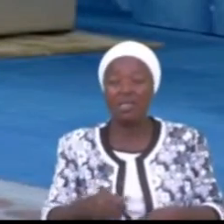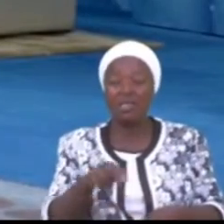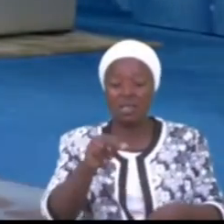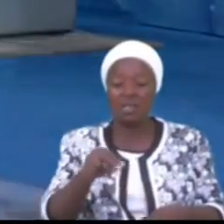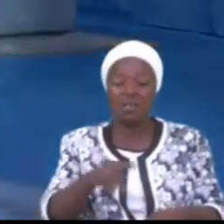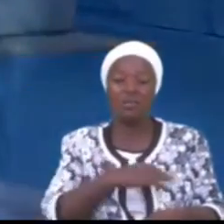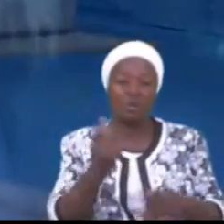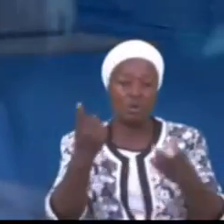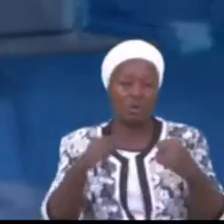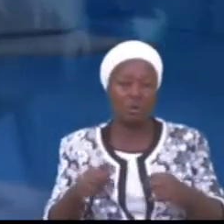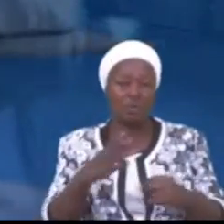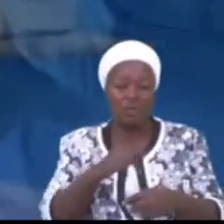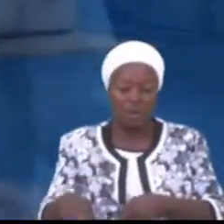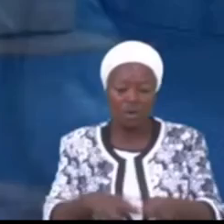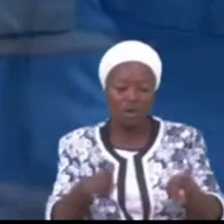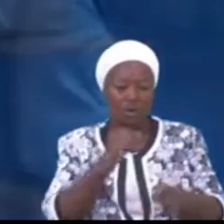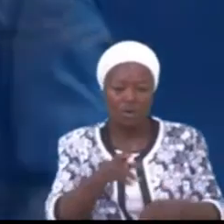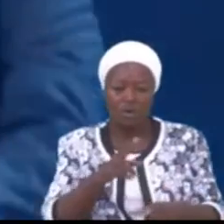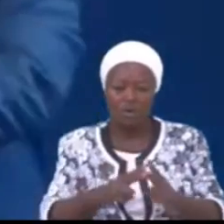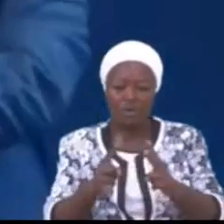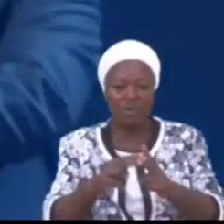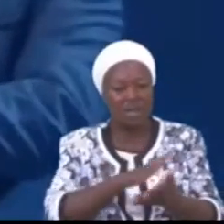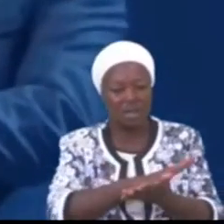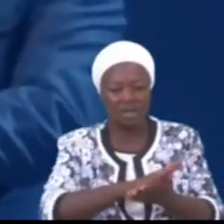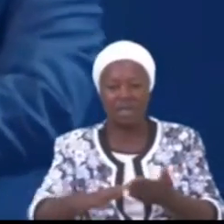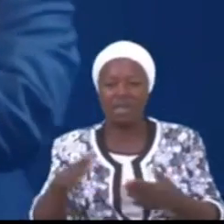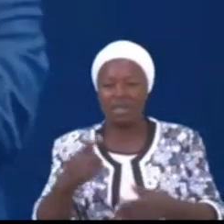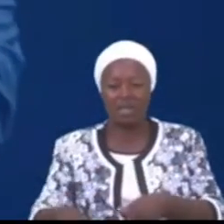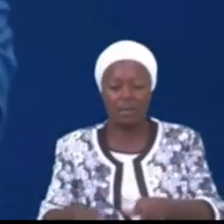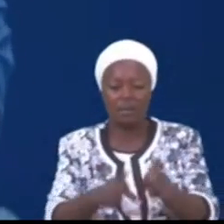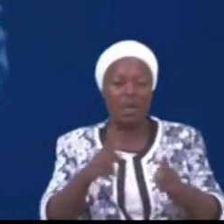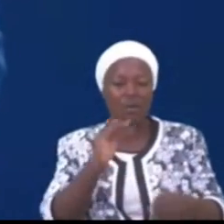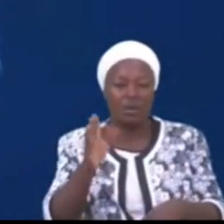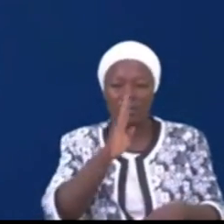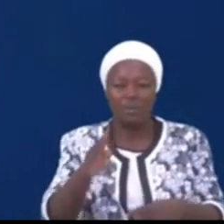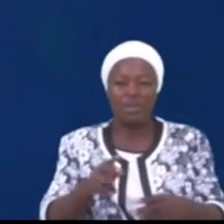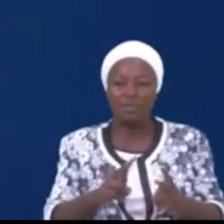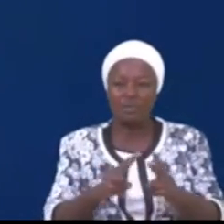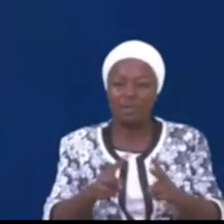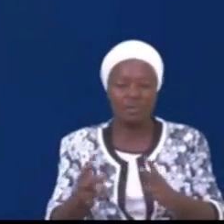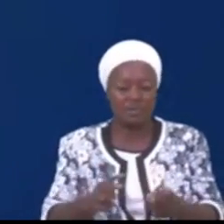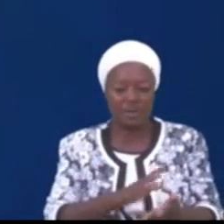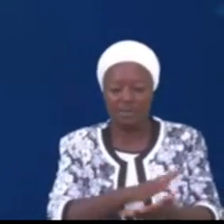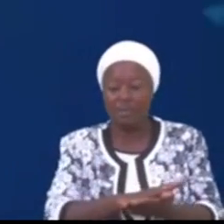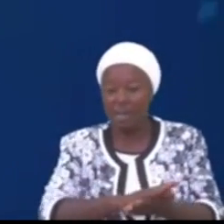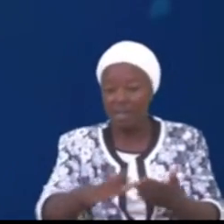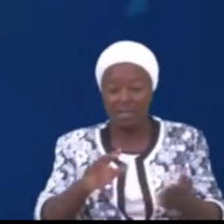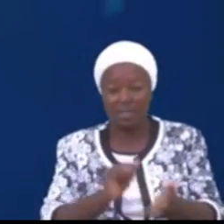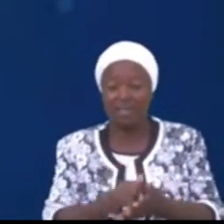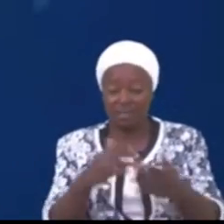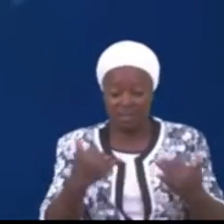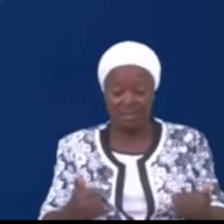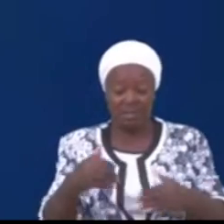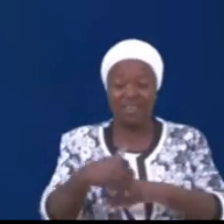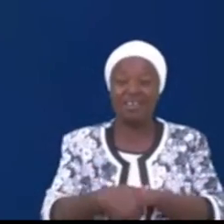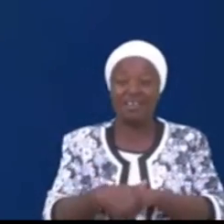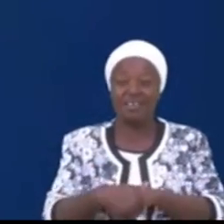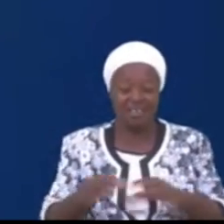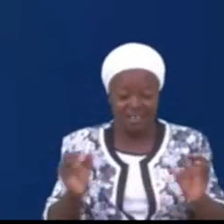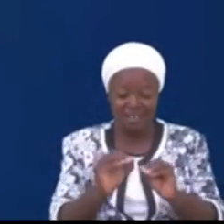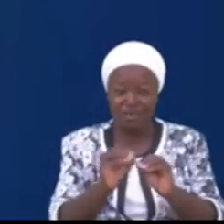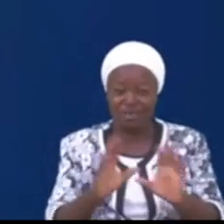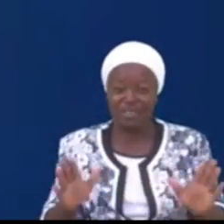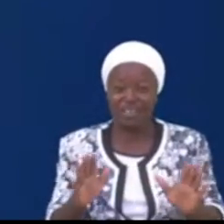The road will be so clear. The path will be so plain that tonight